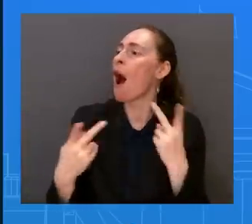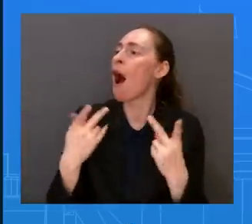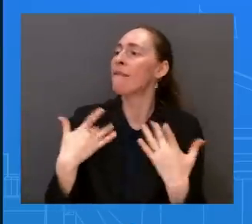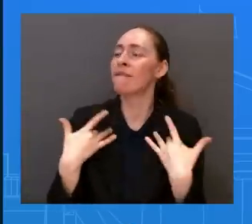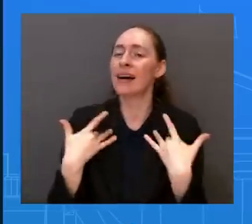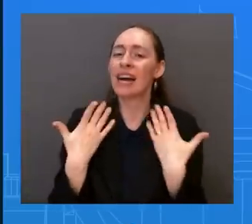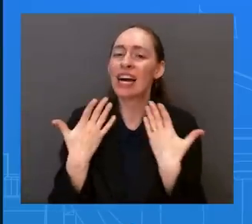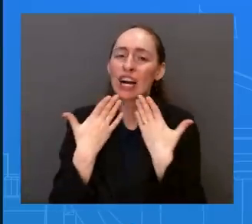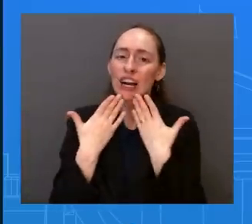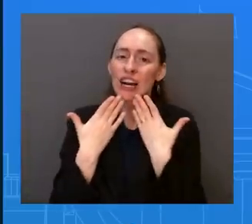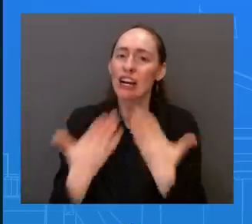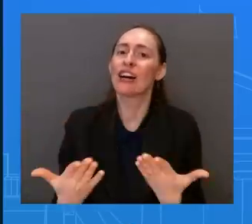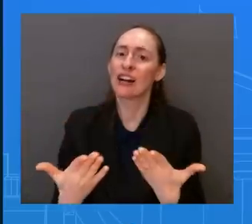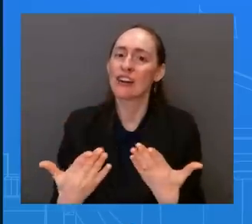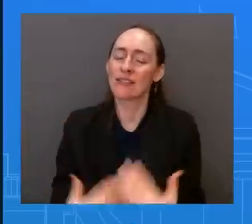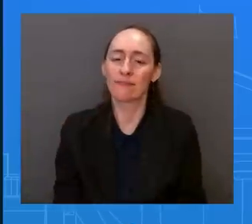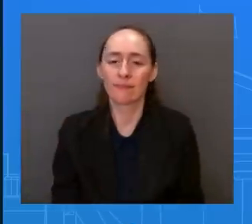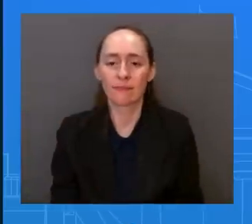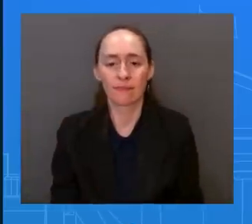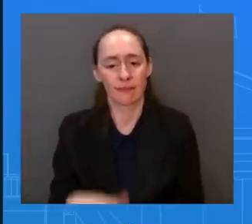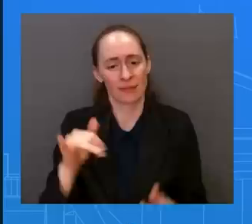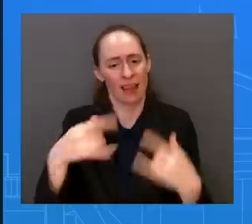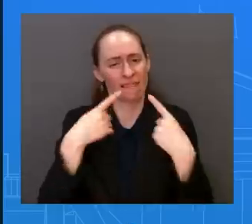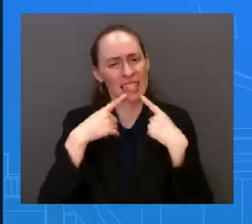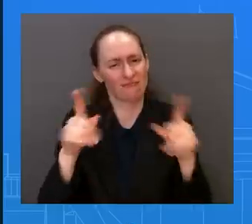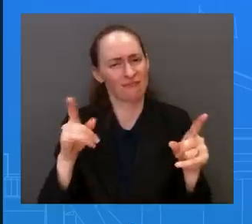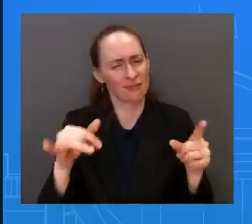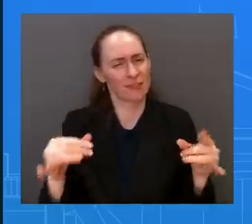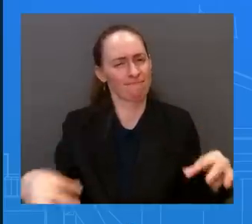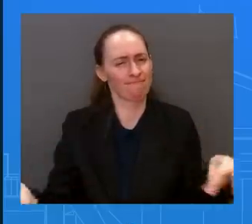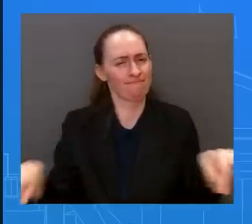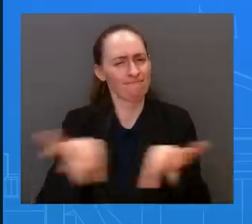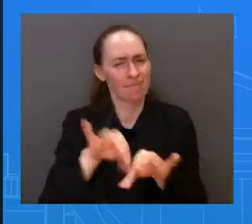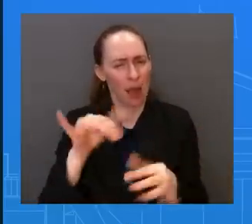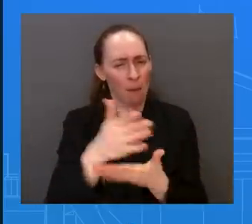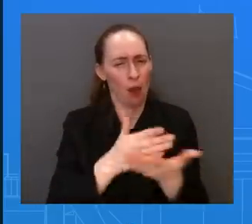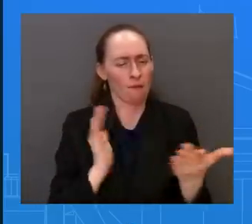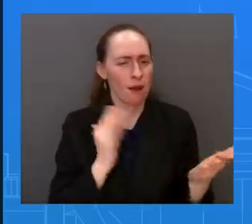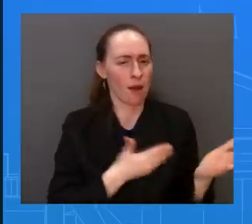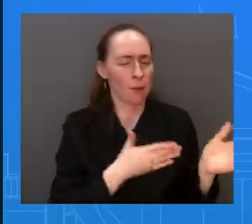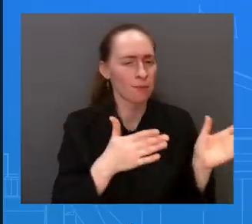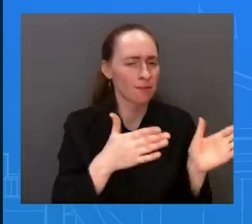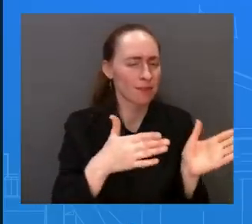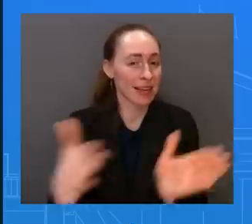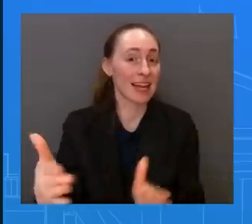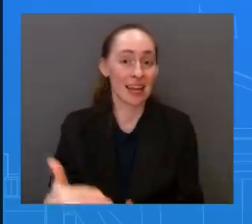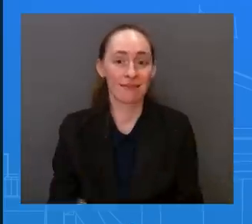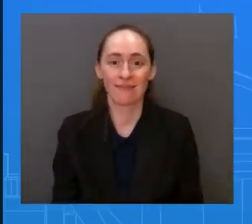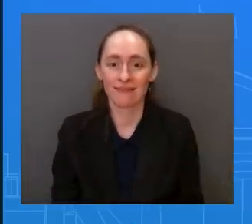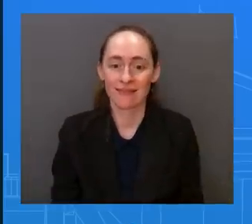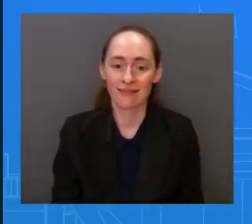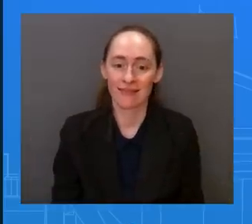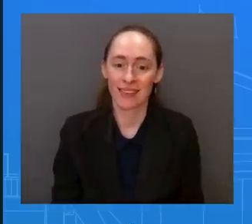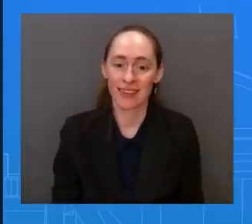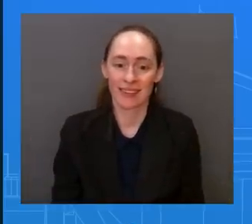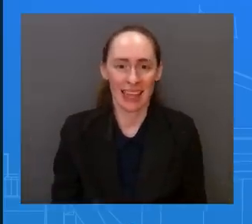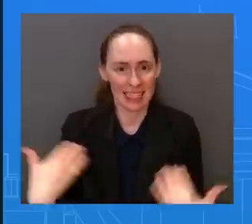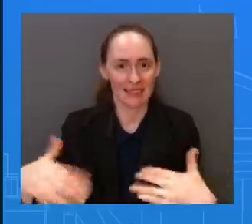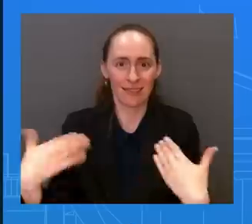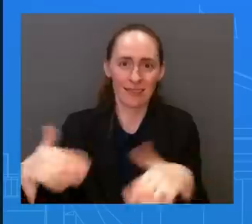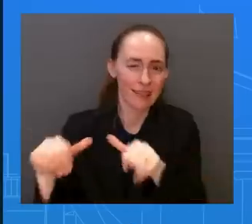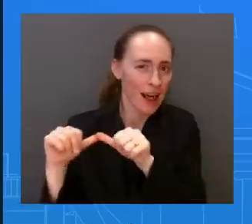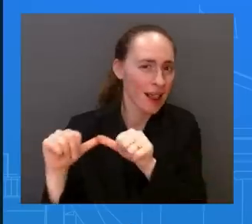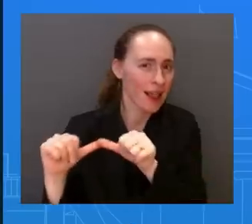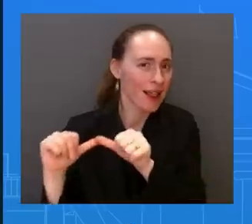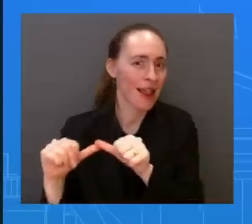and that's part of the potential here. Deese has gone for a long time because this is 11th briefing, but I'm going to. Do you have any comment on the billions